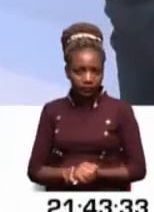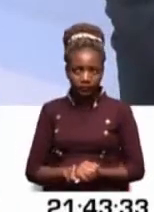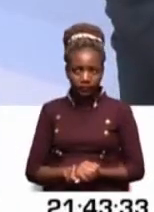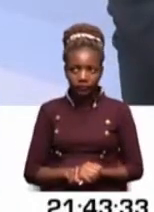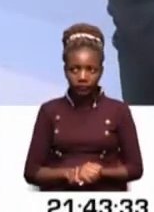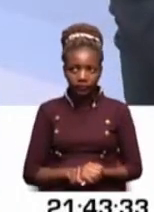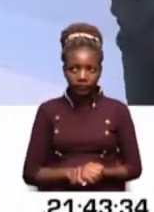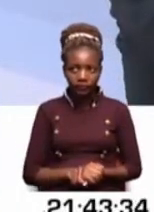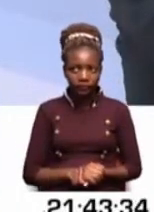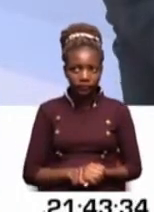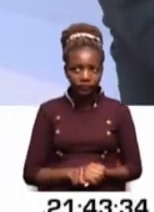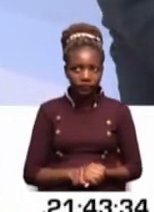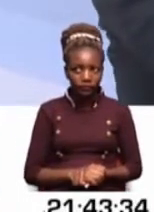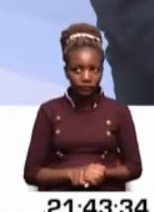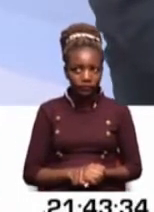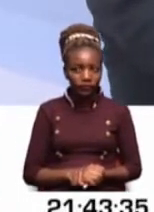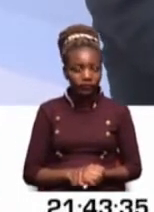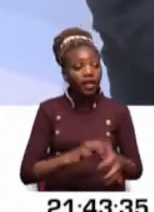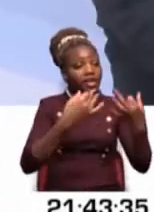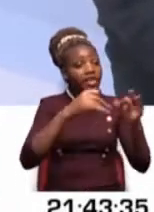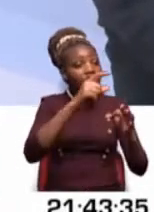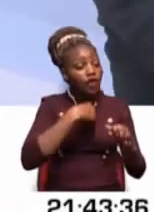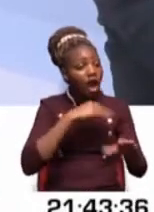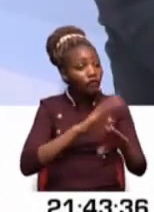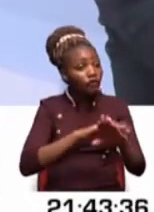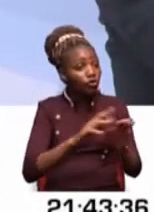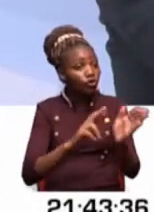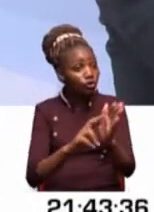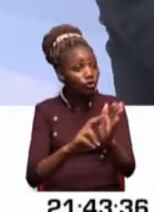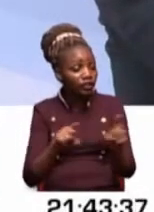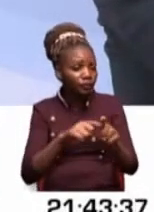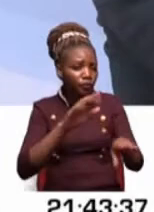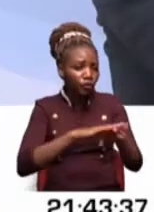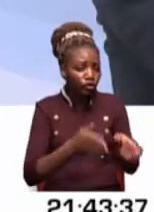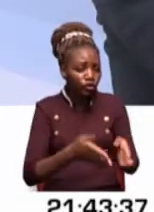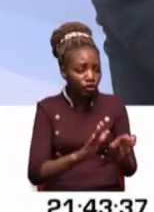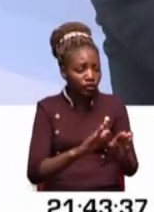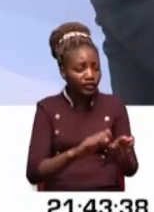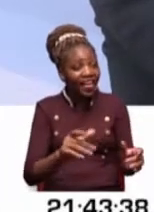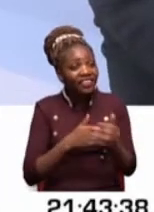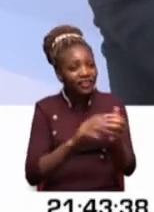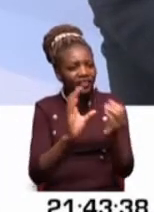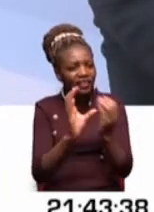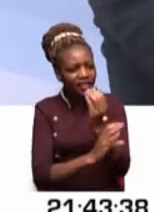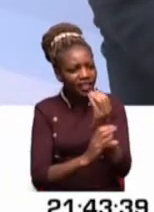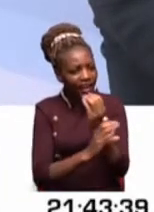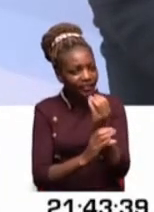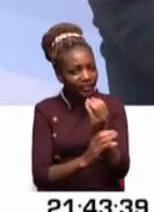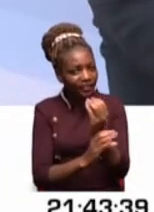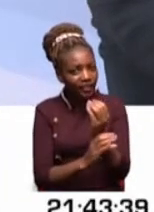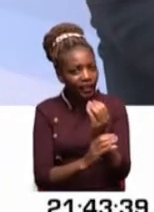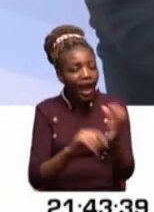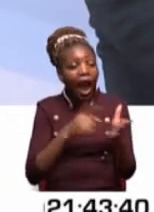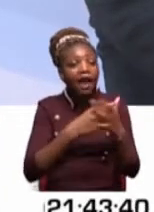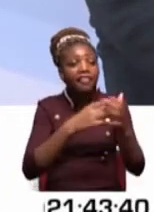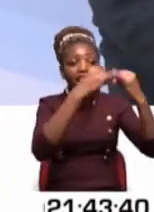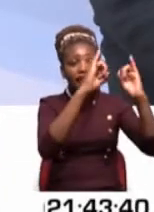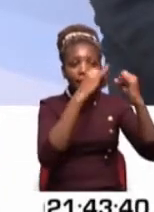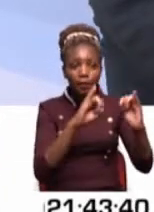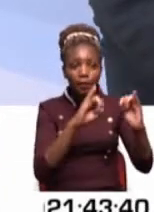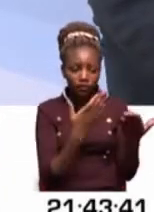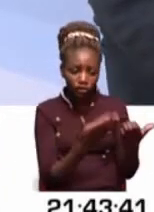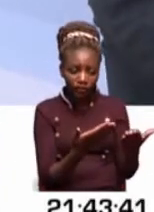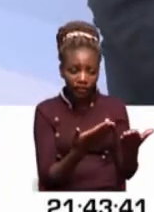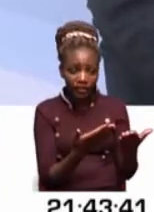the discussion. Mm. If then we have good policies, we have good laws that govern the country, and the implementation of this is